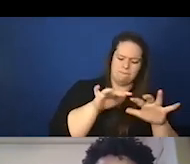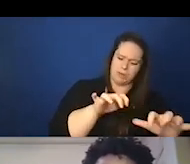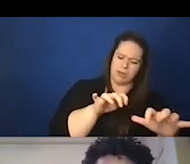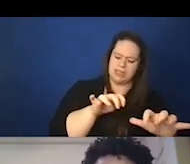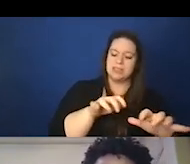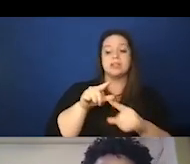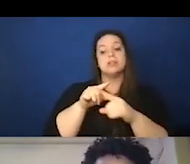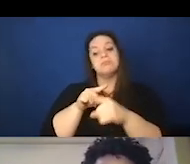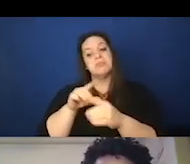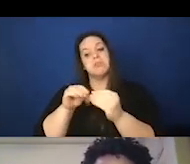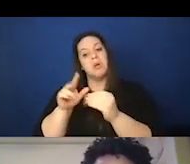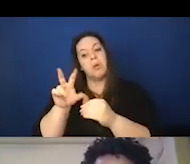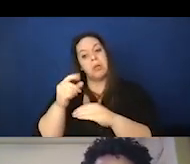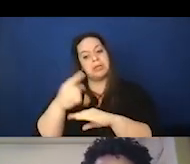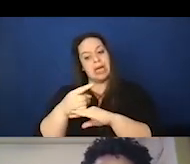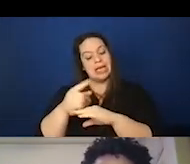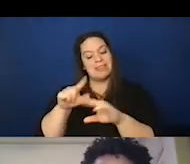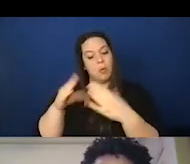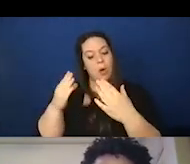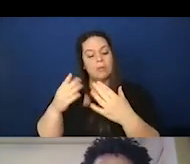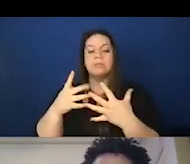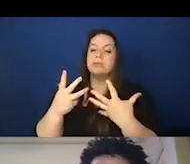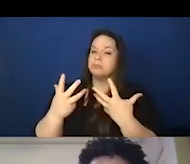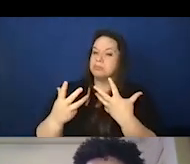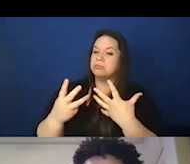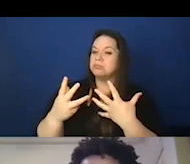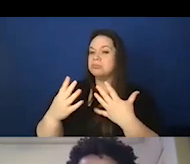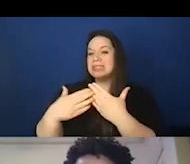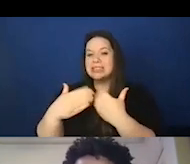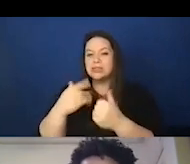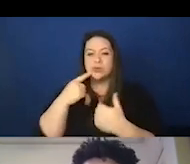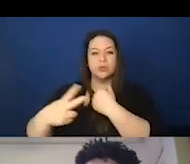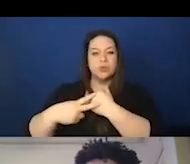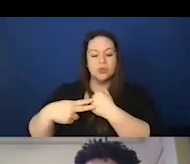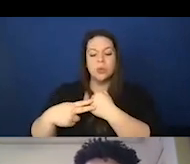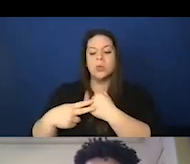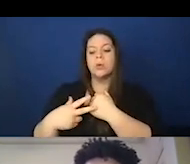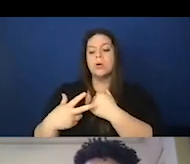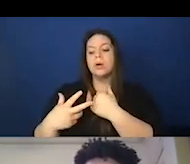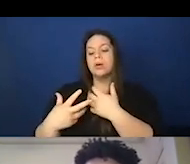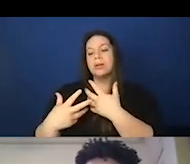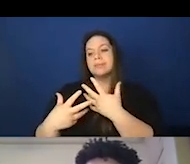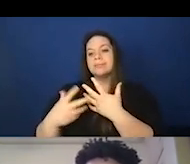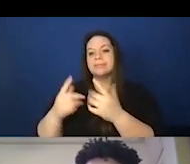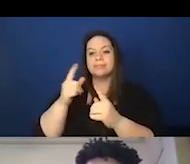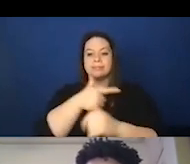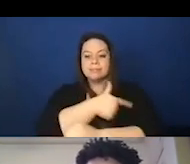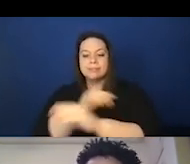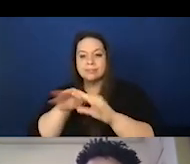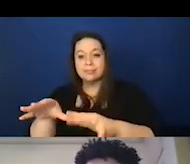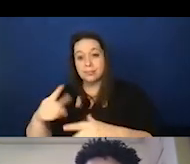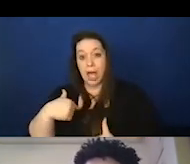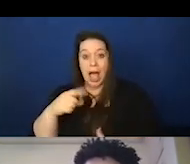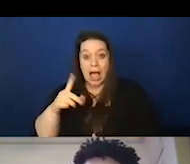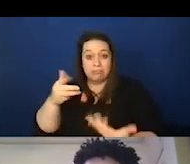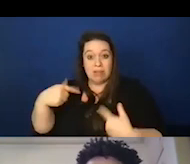days. When we break the vials, it becomes easier to store and deliver. And I gave the Moderna, so I'm going to